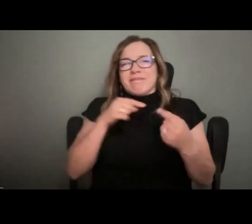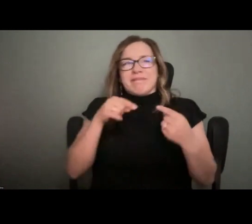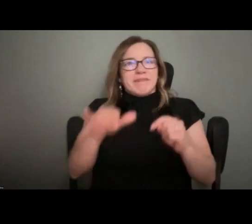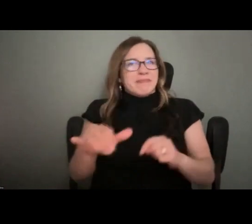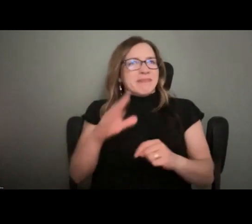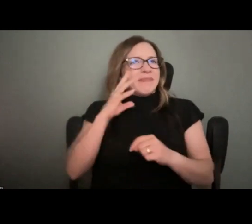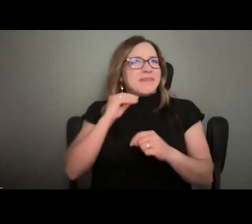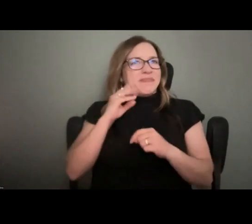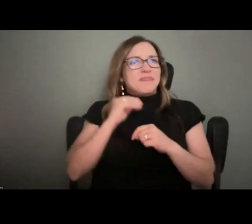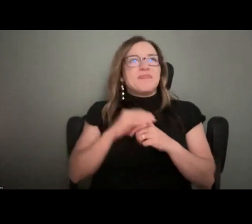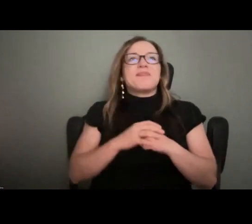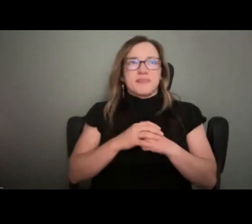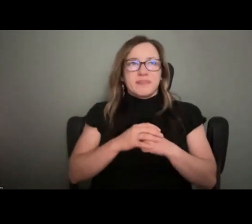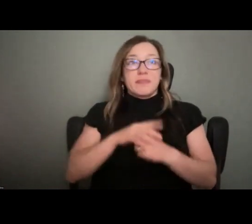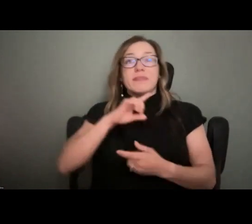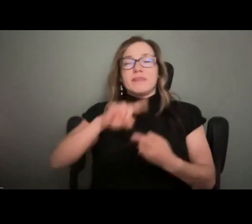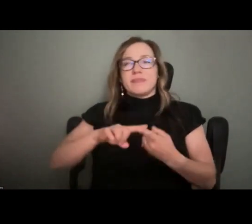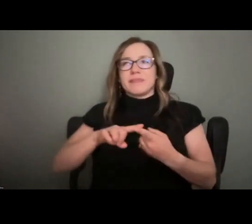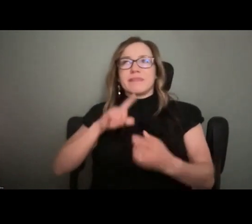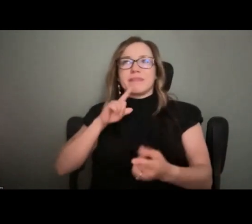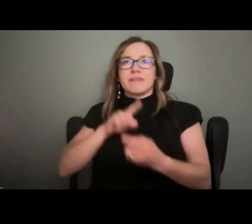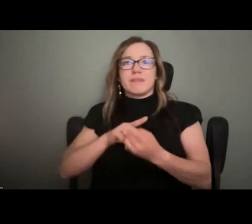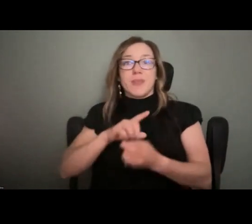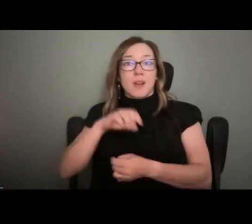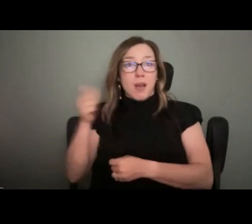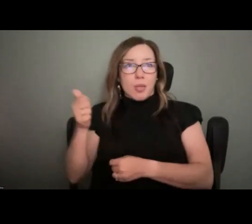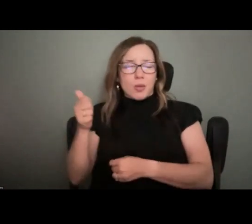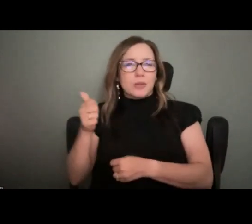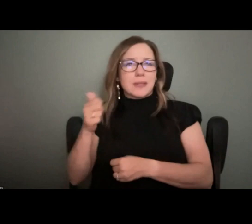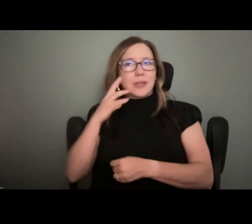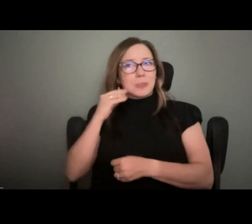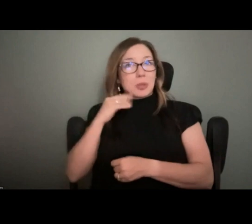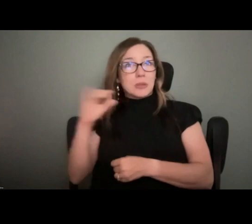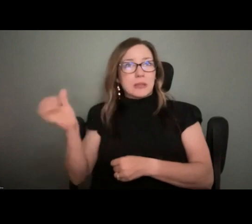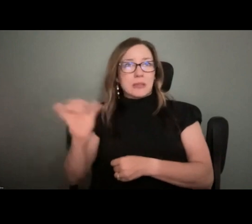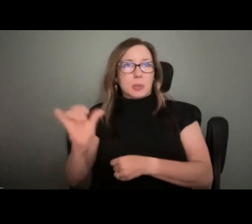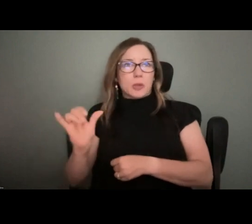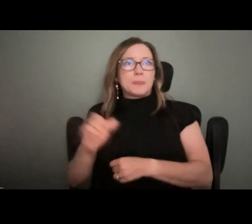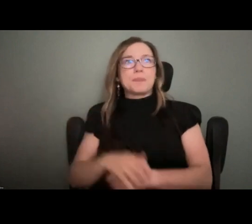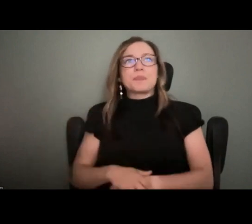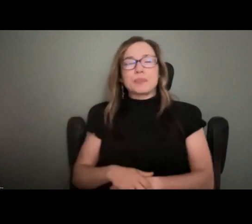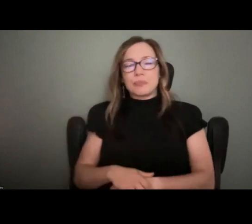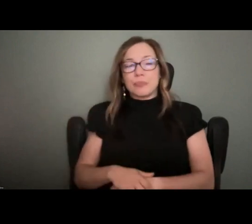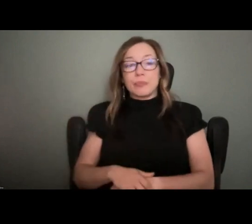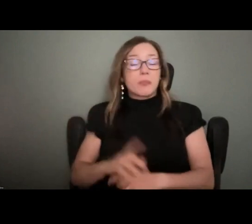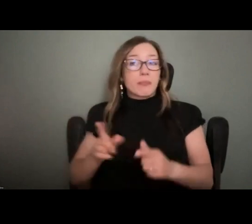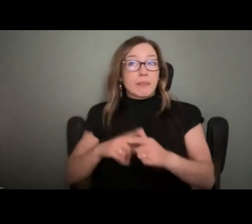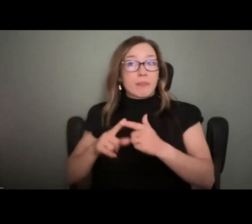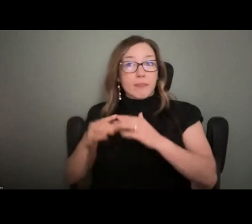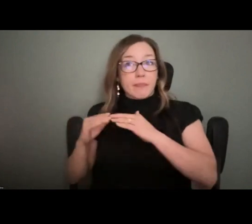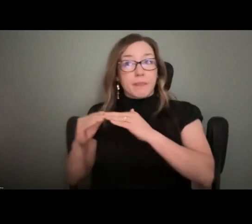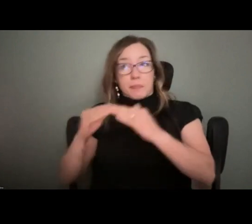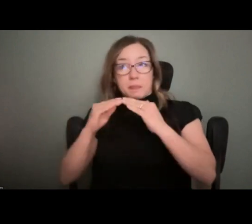experience until they meet others who are experiencing similar things. And then those peers become part of their support network and maybe their